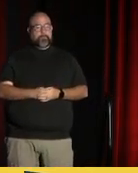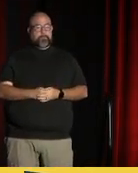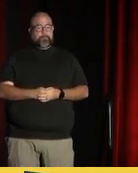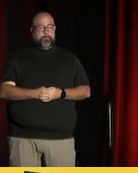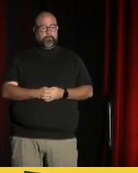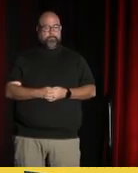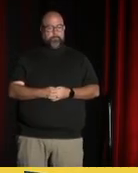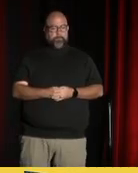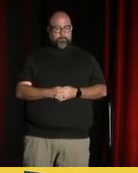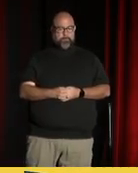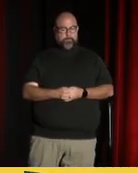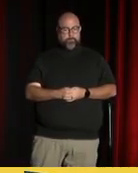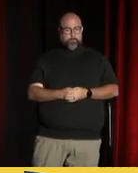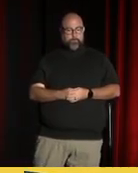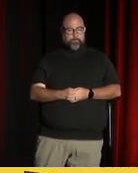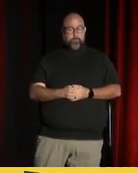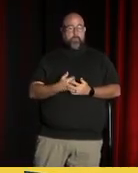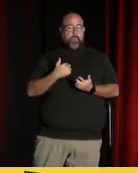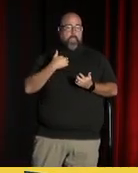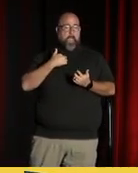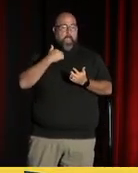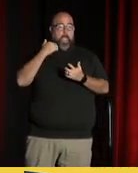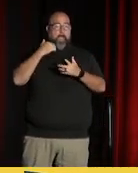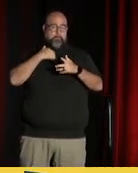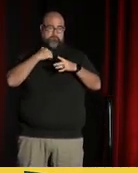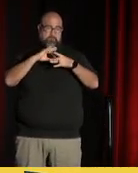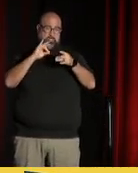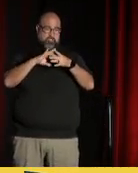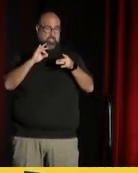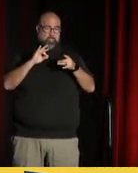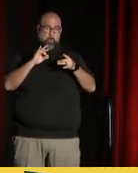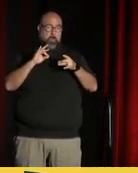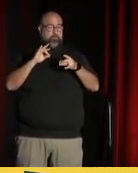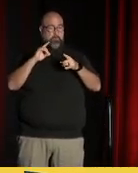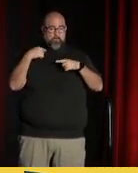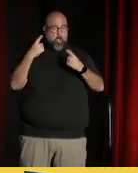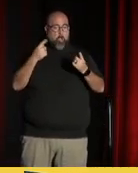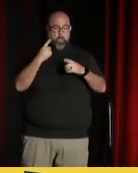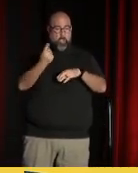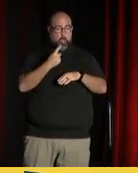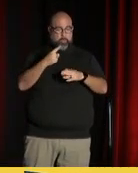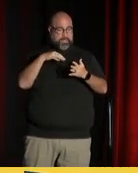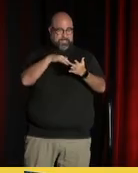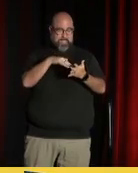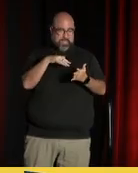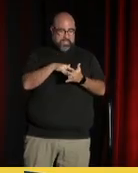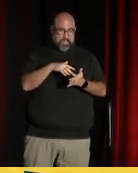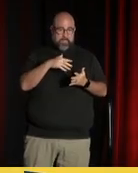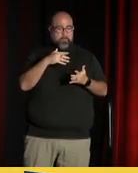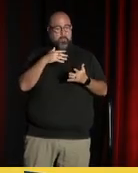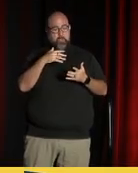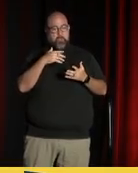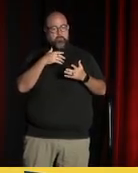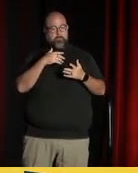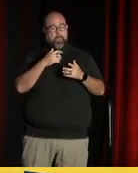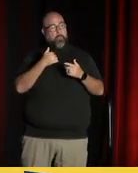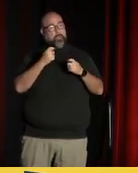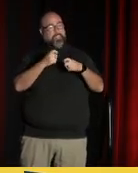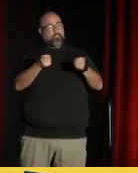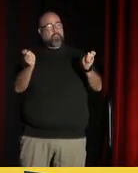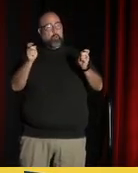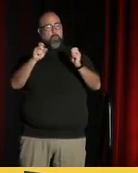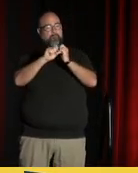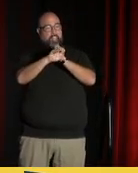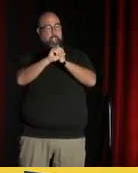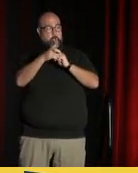And then just one more thing. I mentioned that we're always studying. And you were handed a flyer when you came